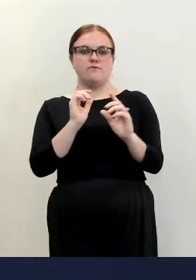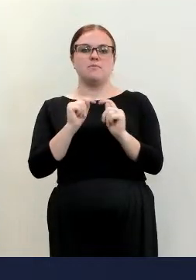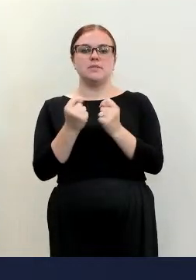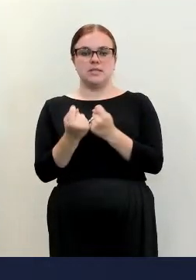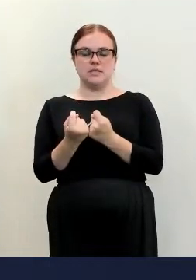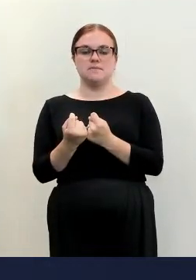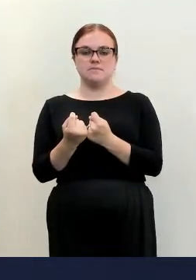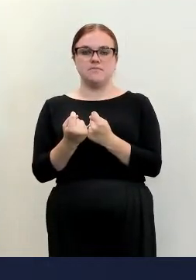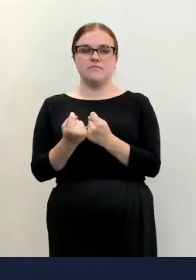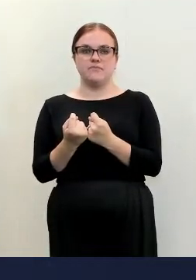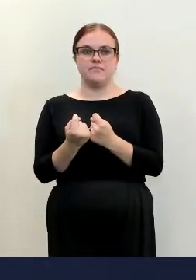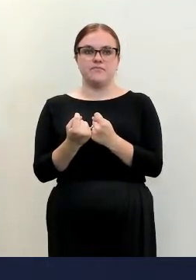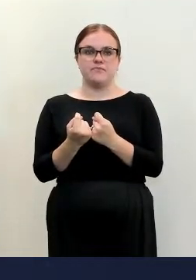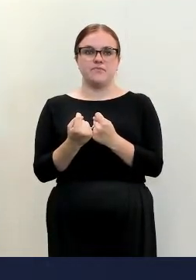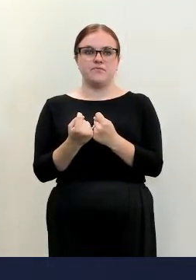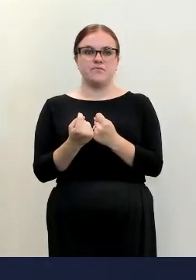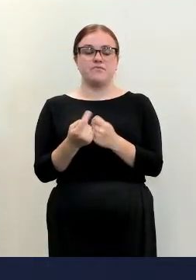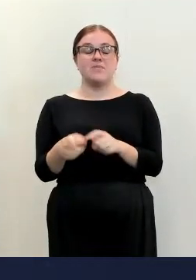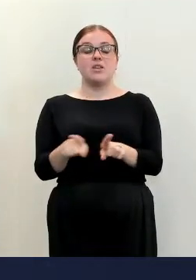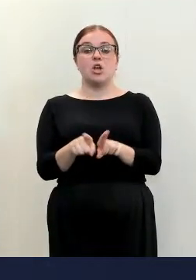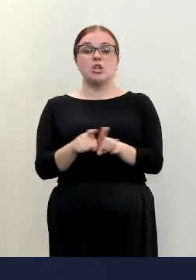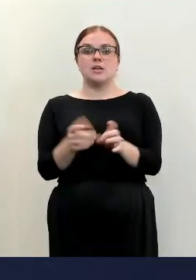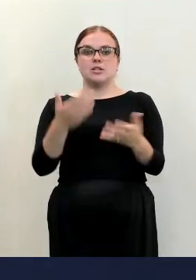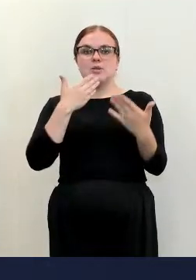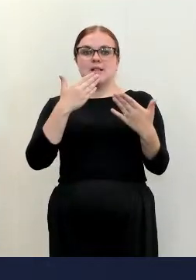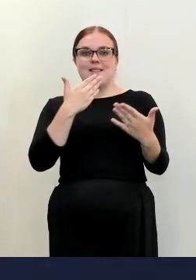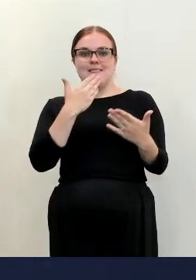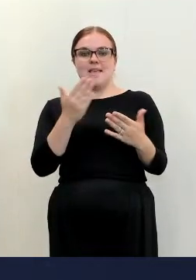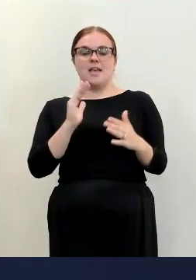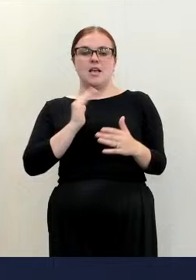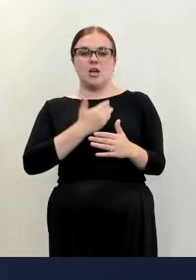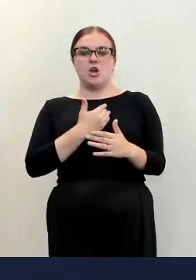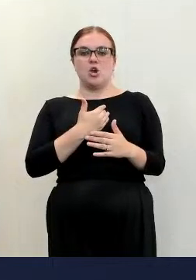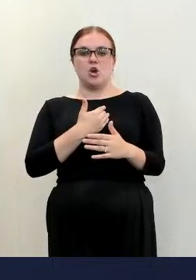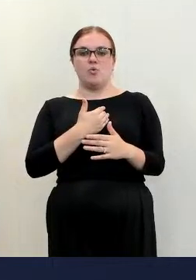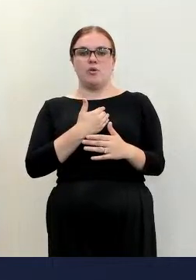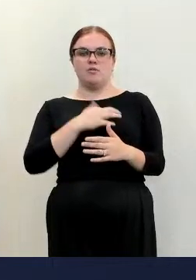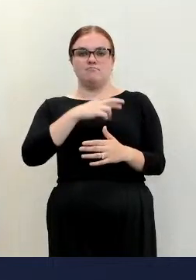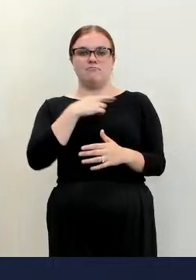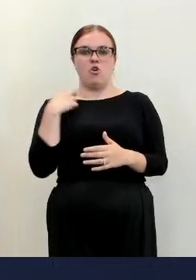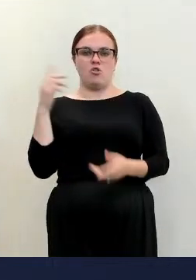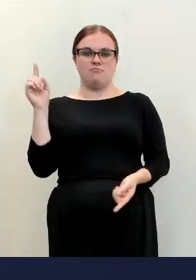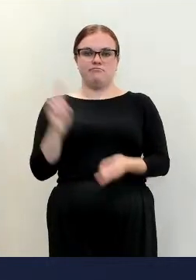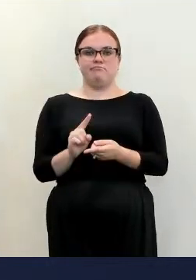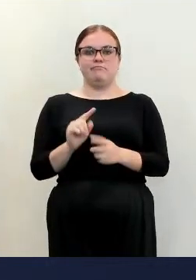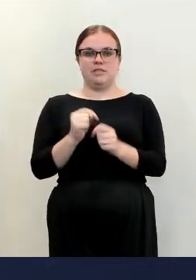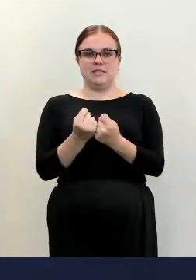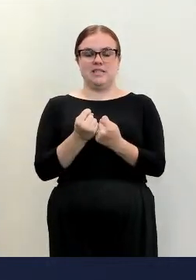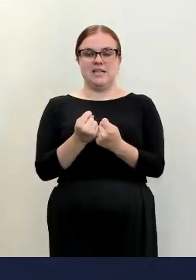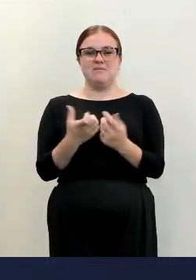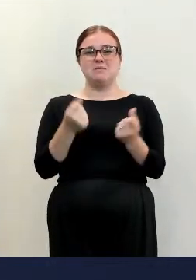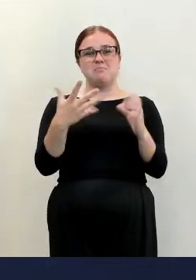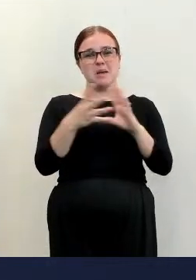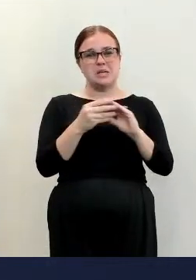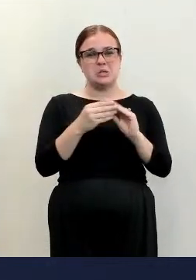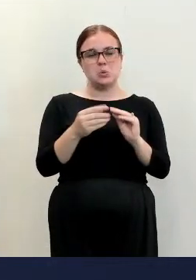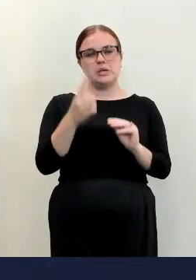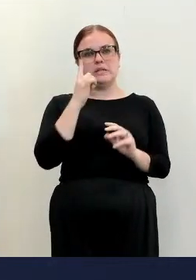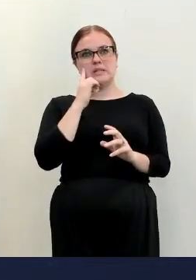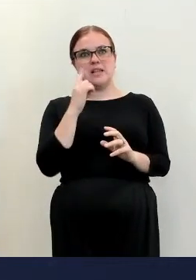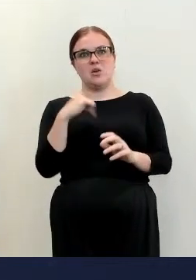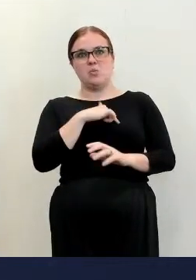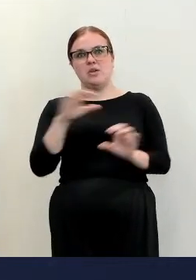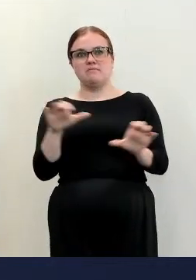team. And I do want to thank our harm reduction team, because there's been some stories lately that make it seem like Erie County hasn't done anything, and